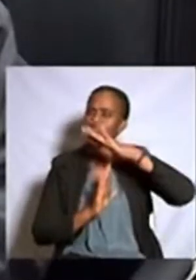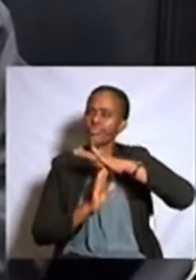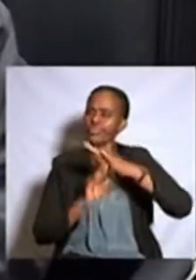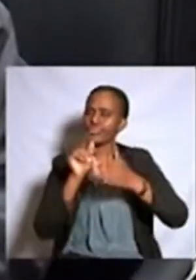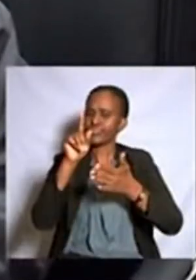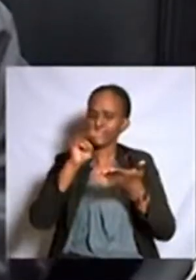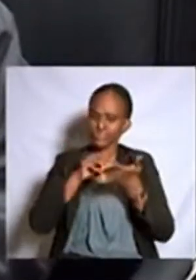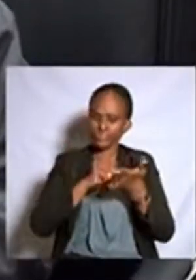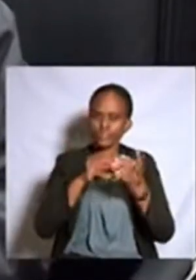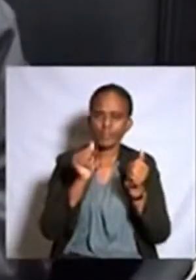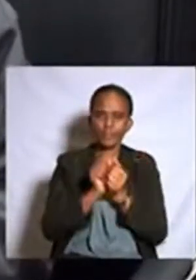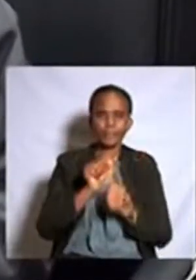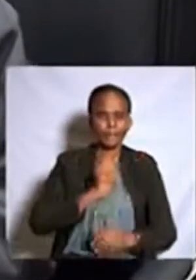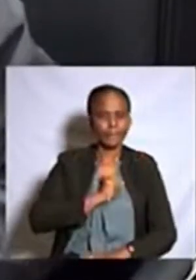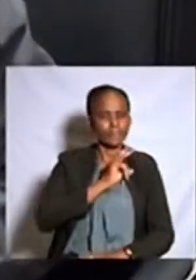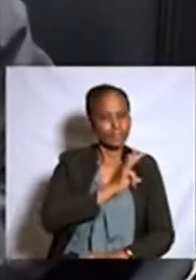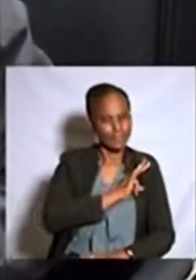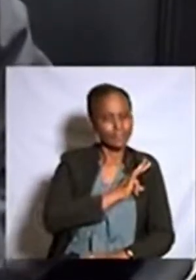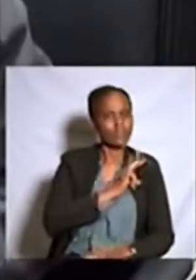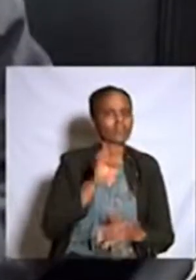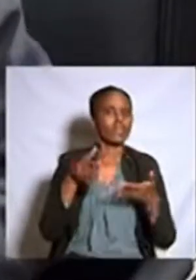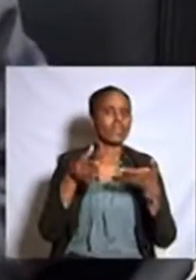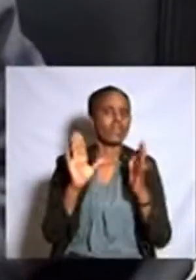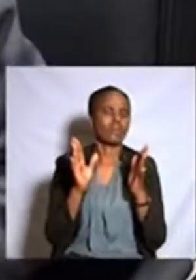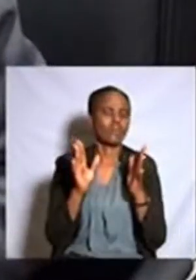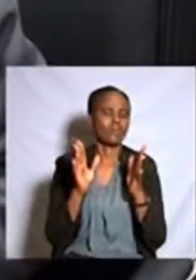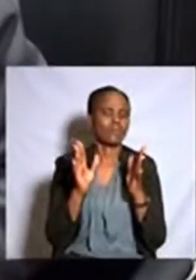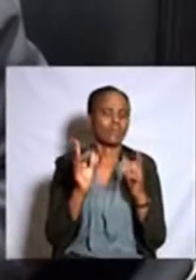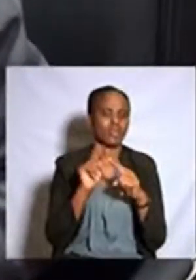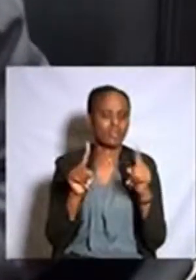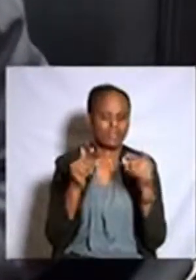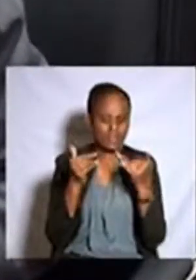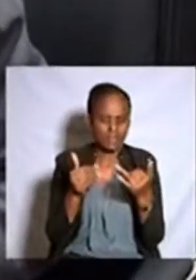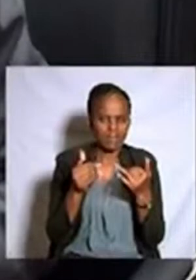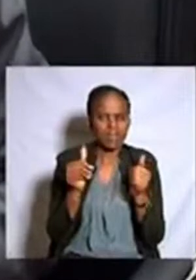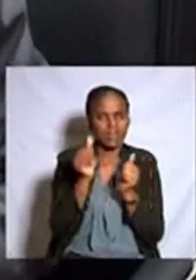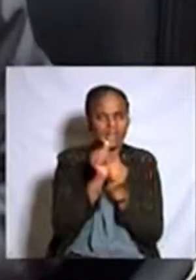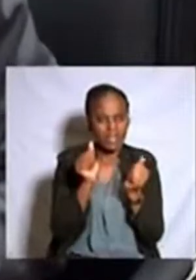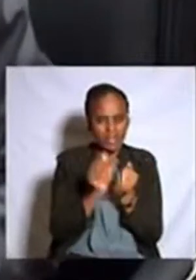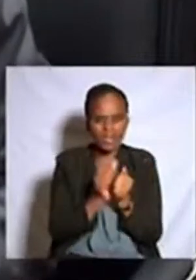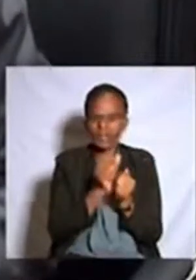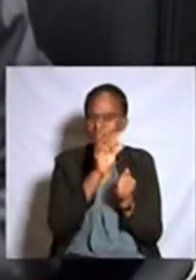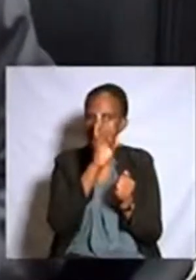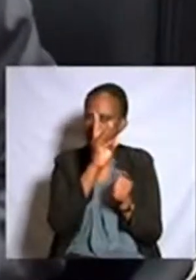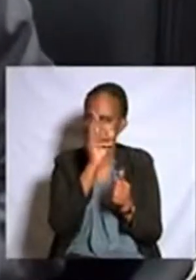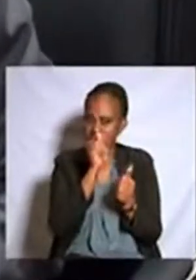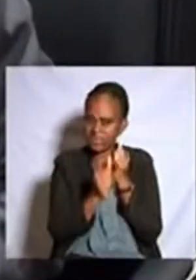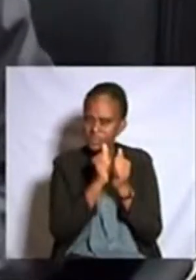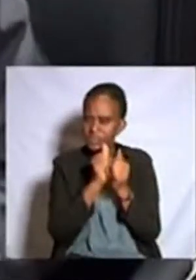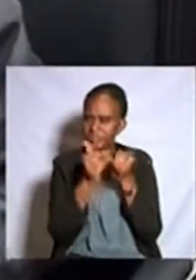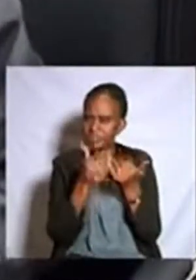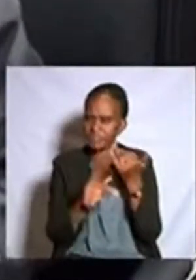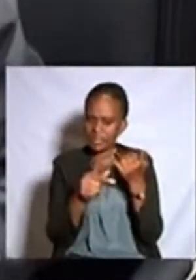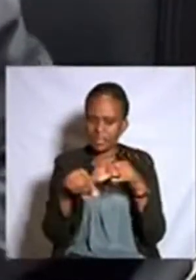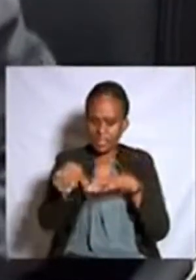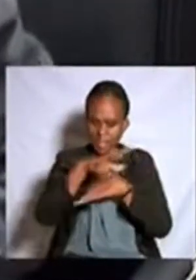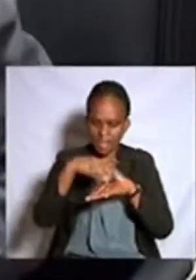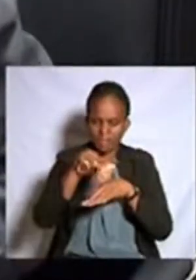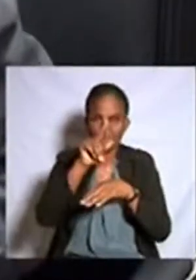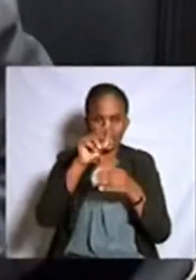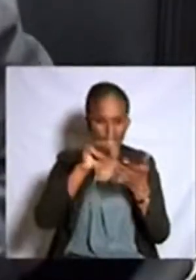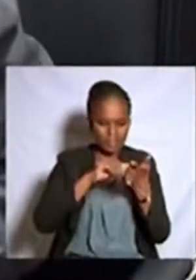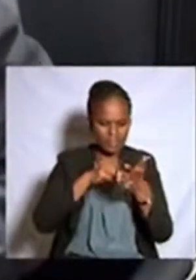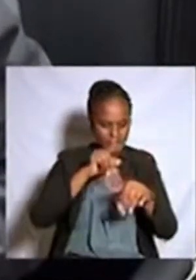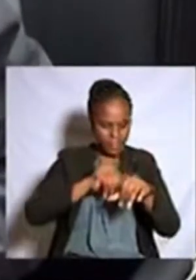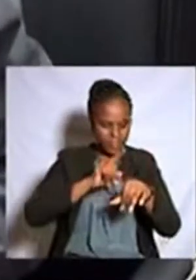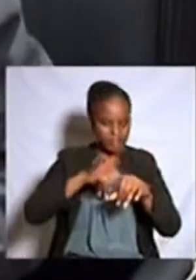terms of staff mortgages allowed, but there were about 6 mortgages which were above 1 million at the time of the